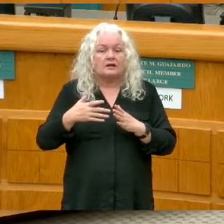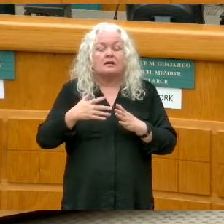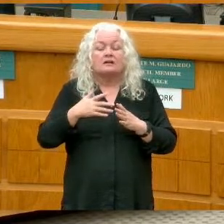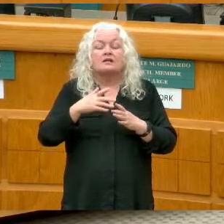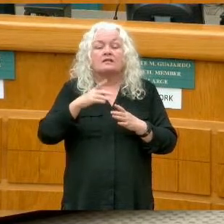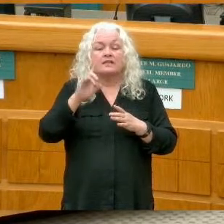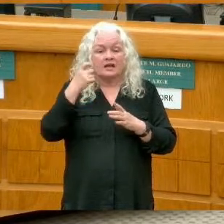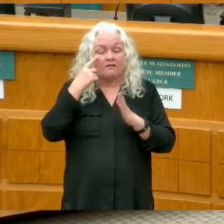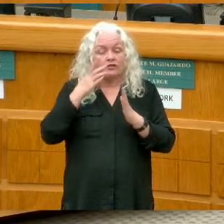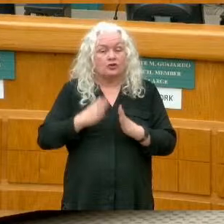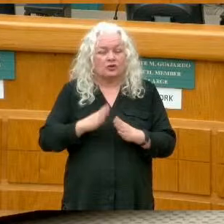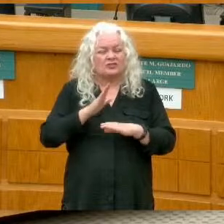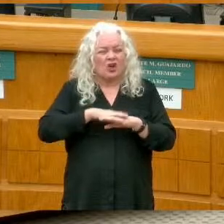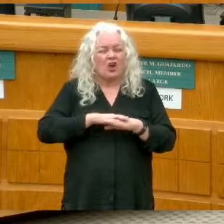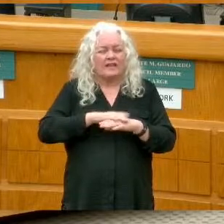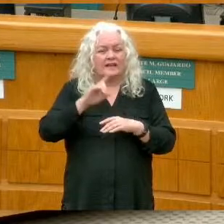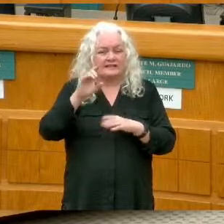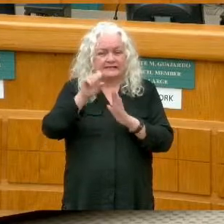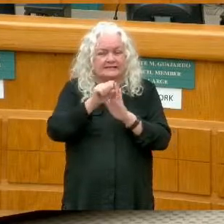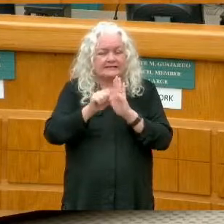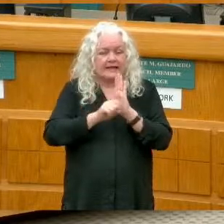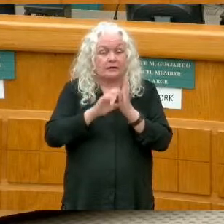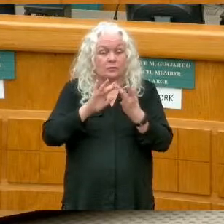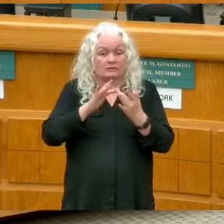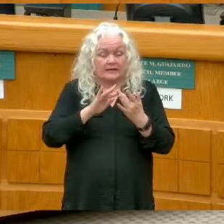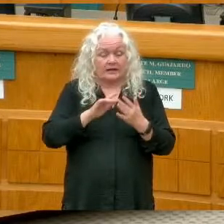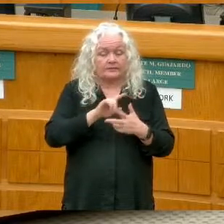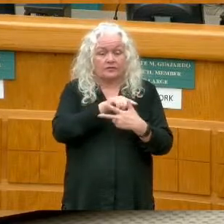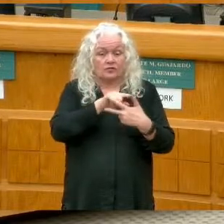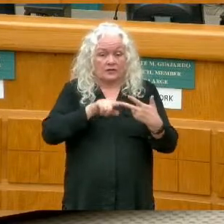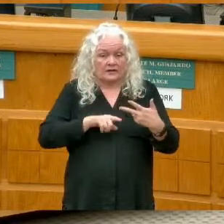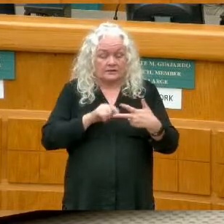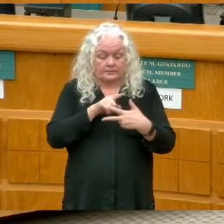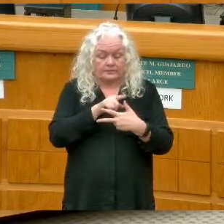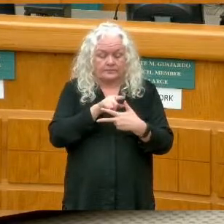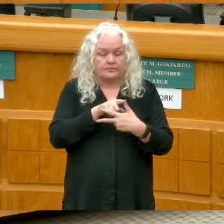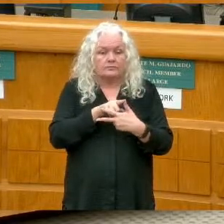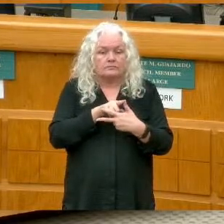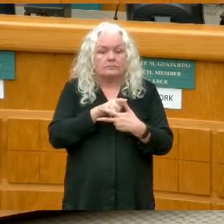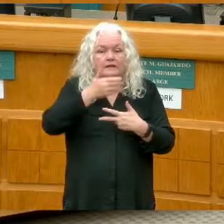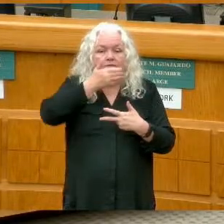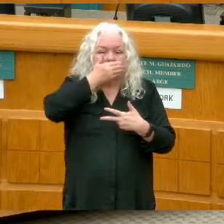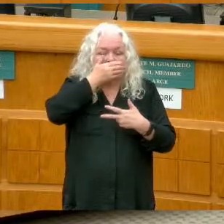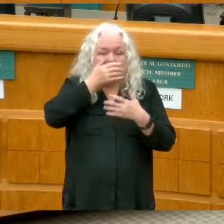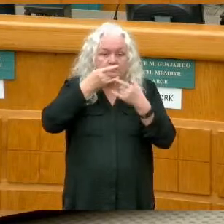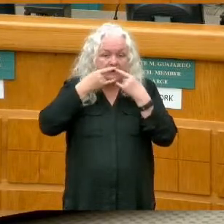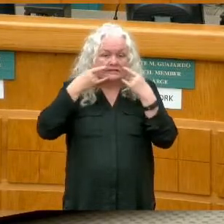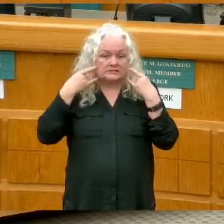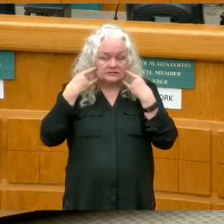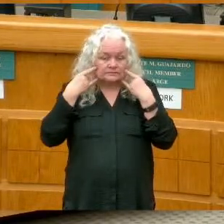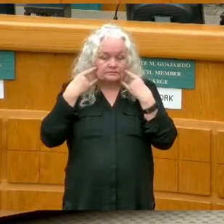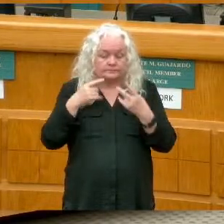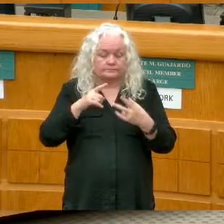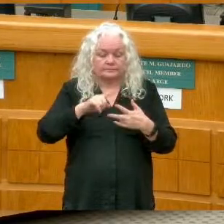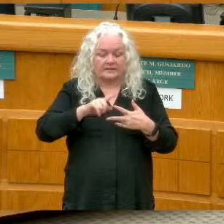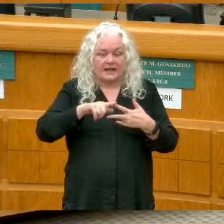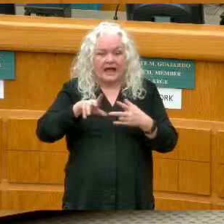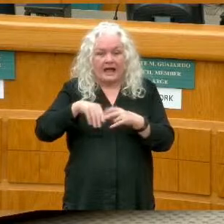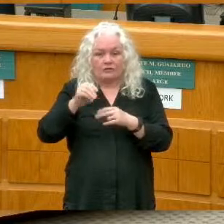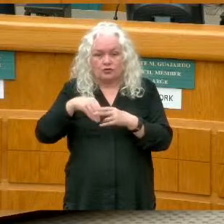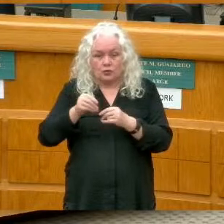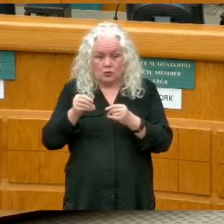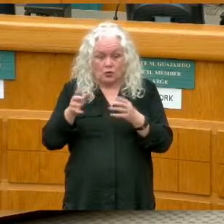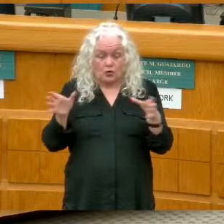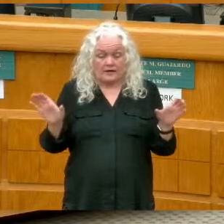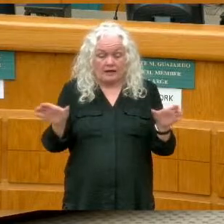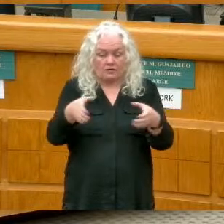state website, but we just want to remind you about 3 things. That includes wearing face masks, outdoor gatherings, especially